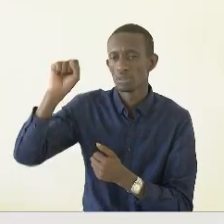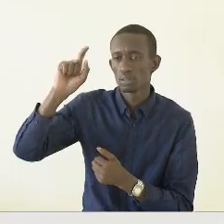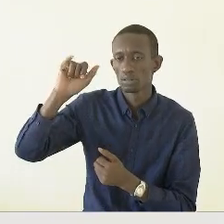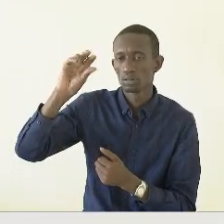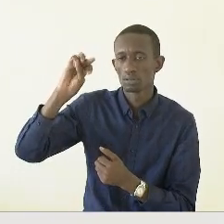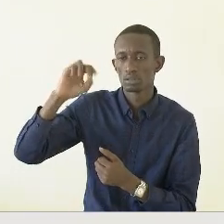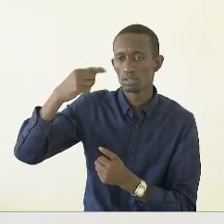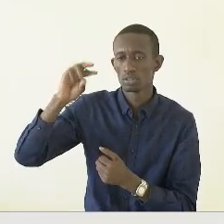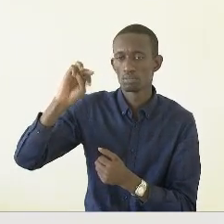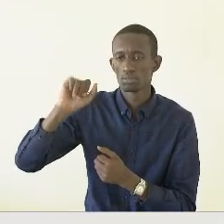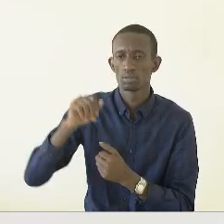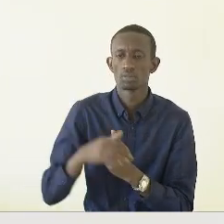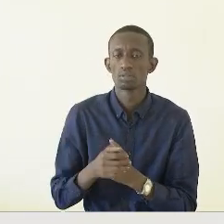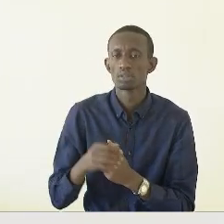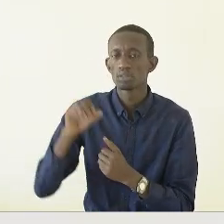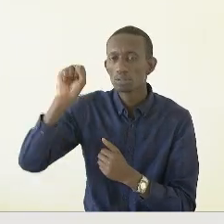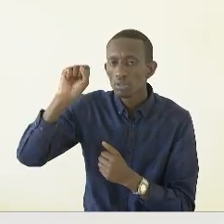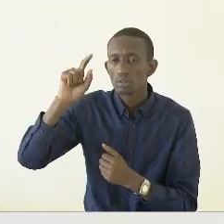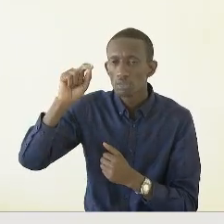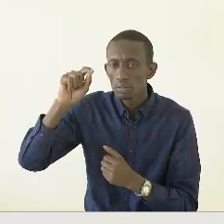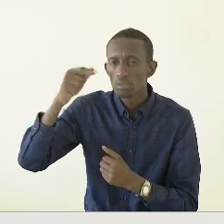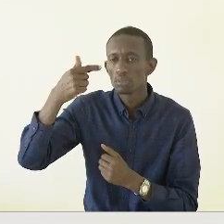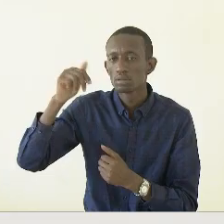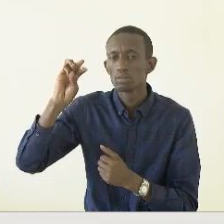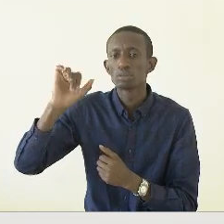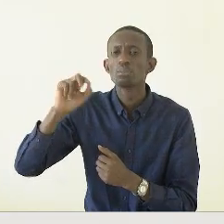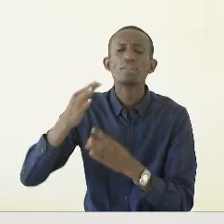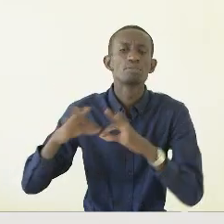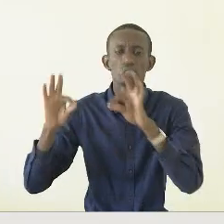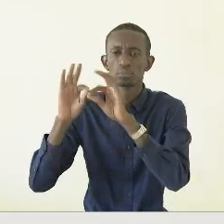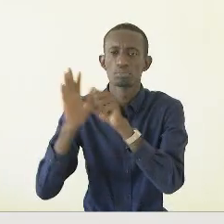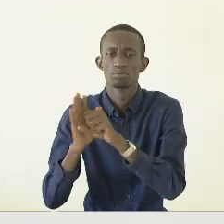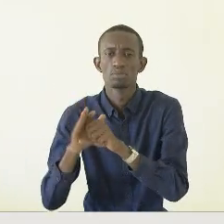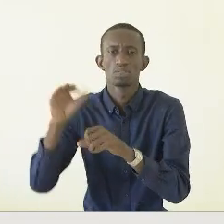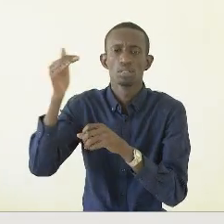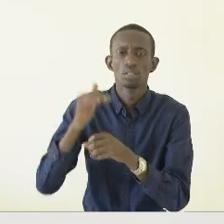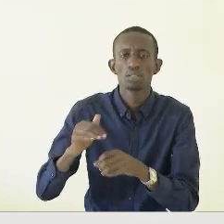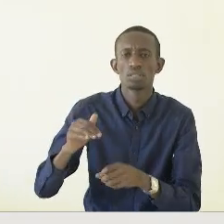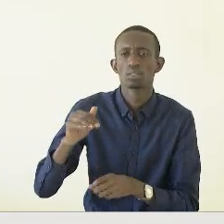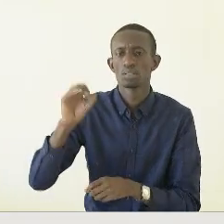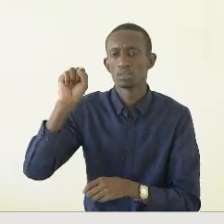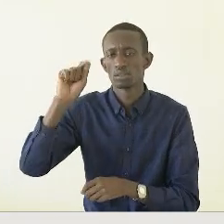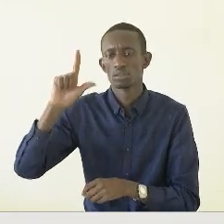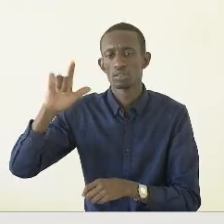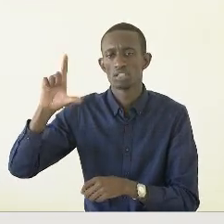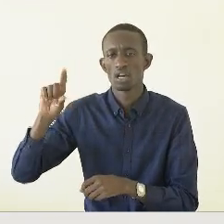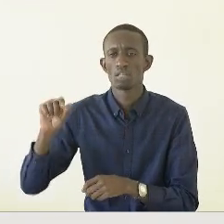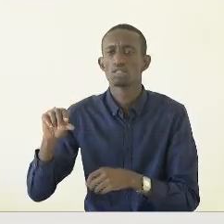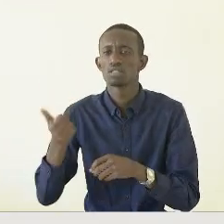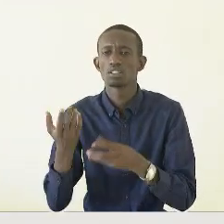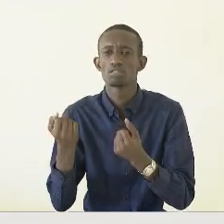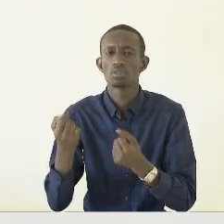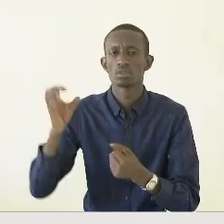stigma. The stigma is very important. It has the style, and it has the